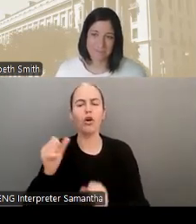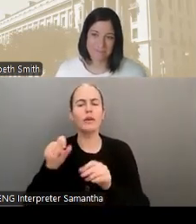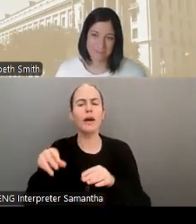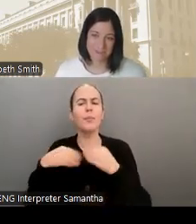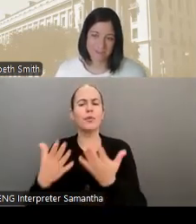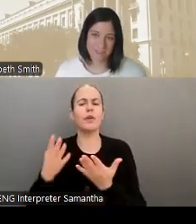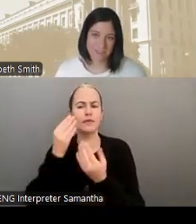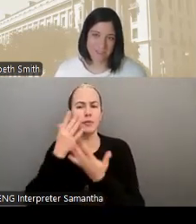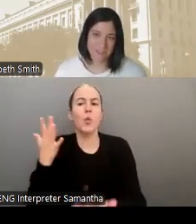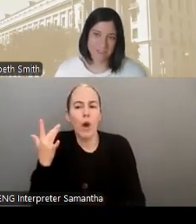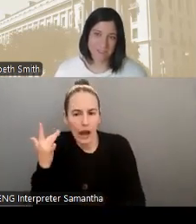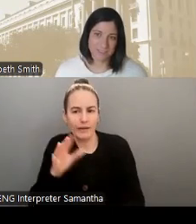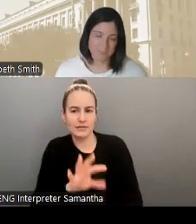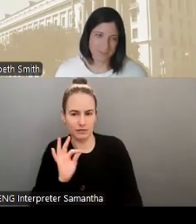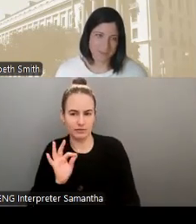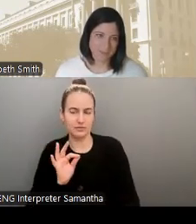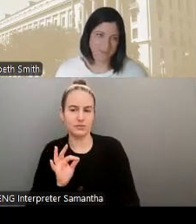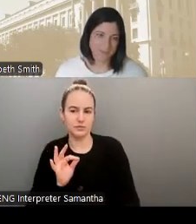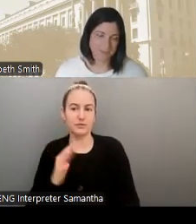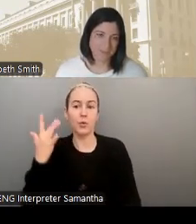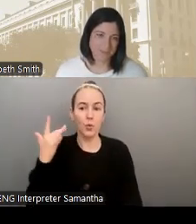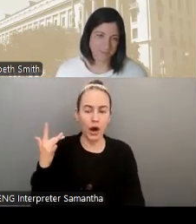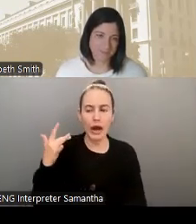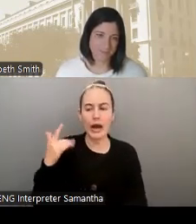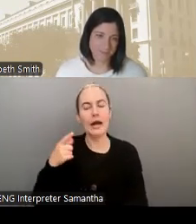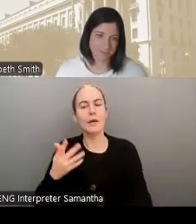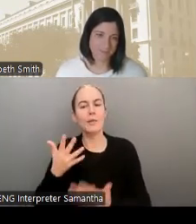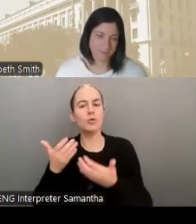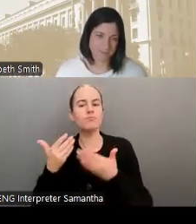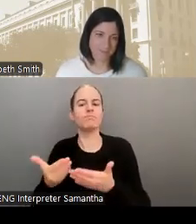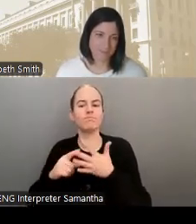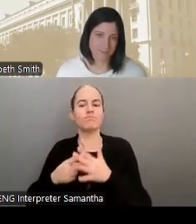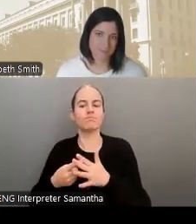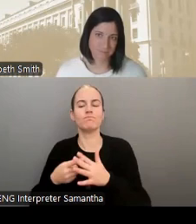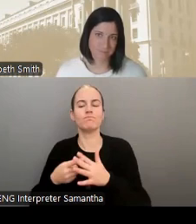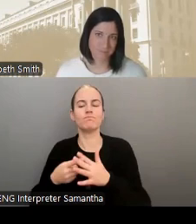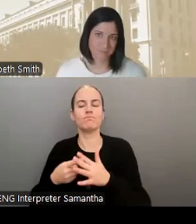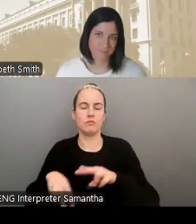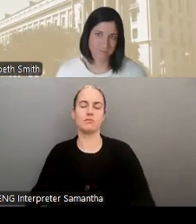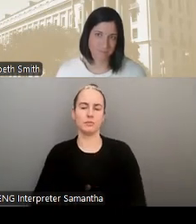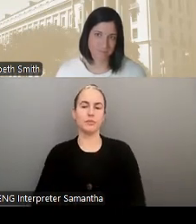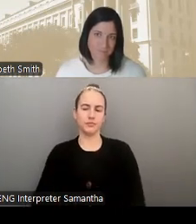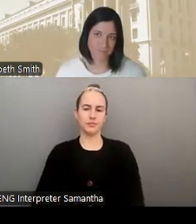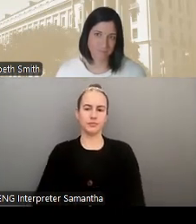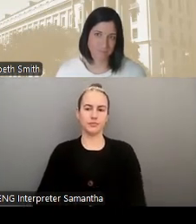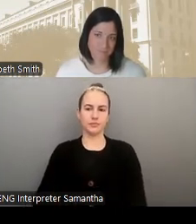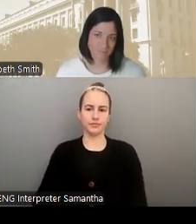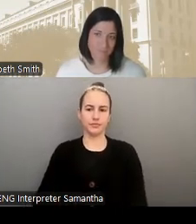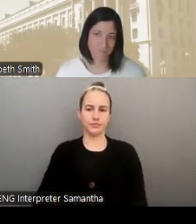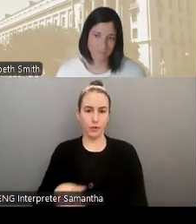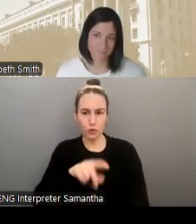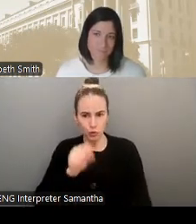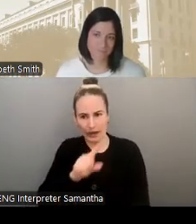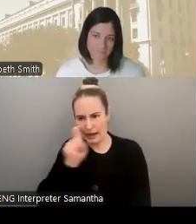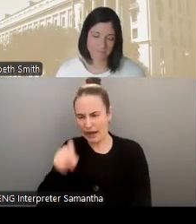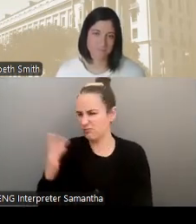about why you were selected or why they're interested in initiating that audit. So it's always good to ask that question if you are